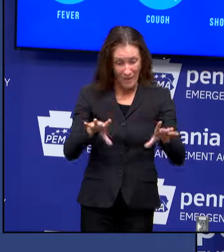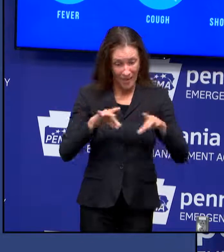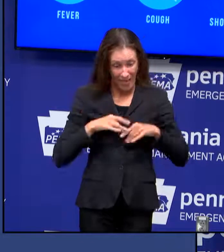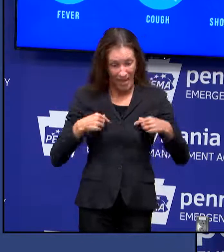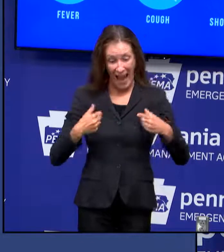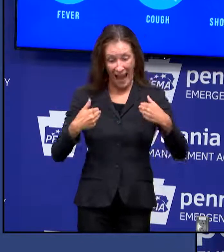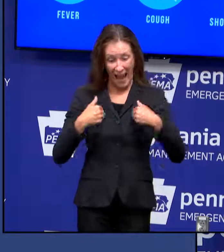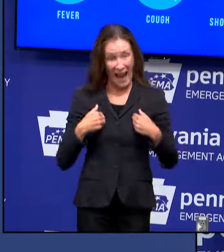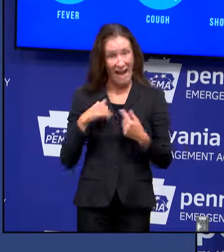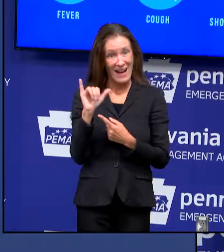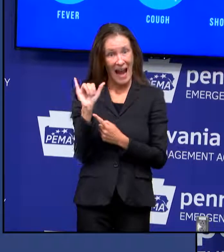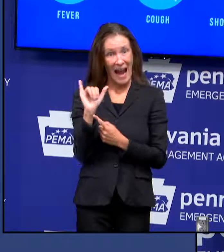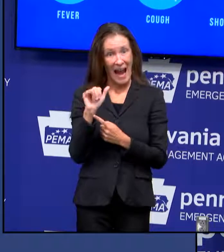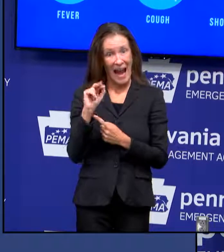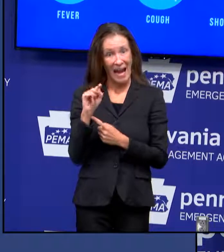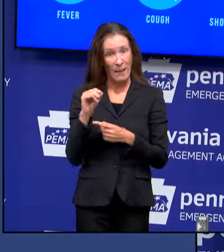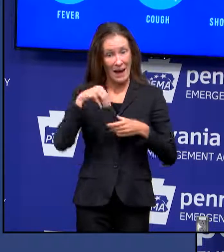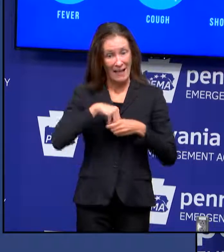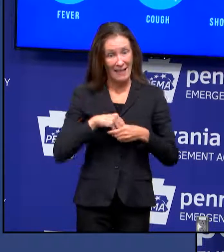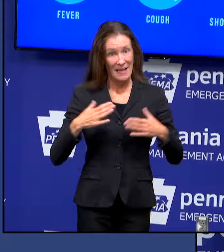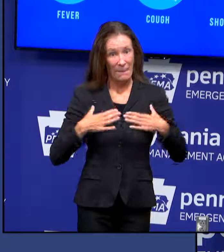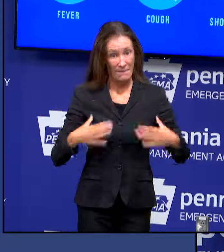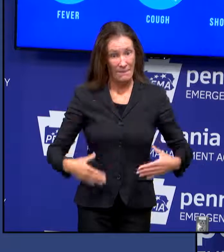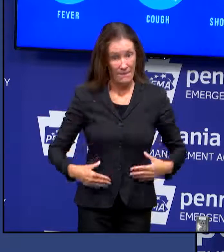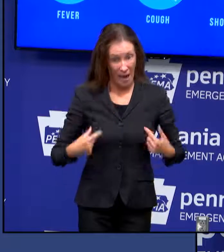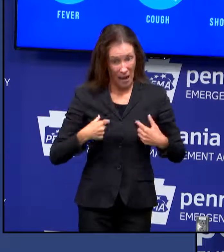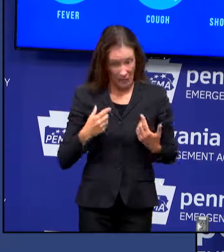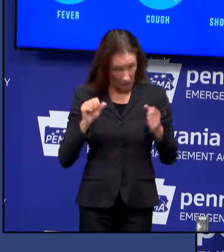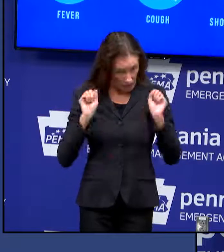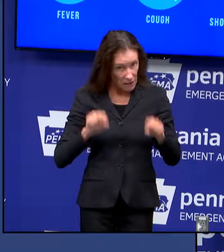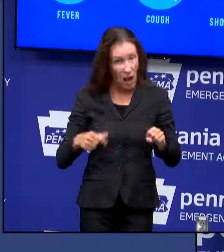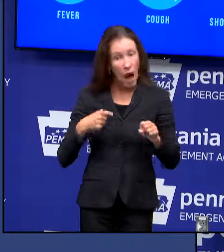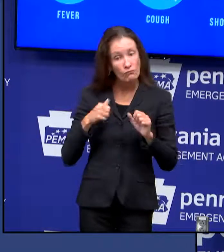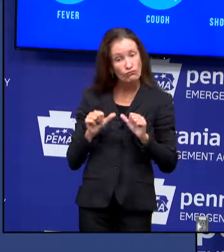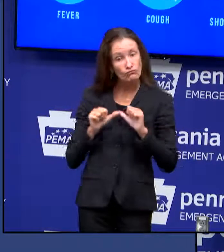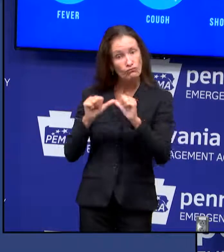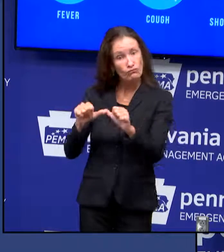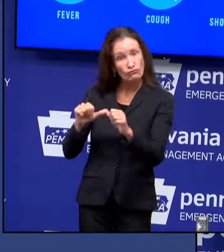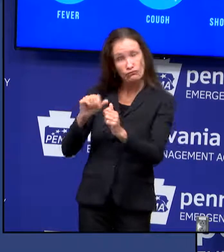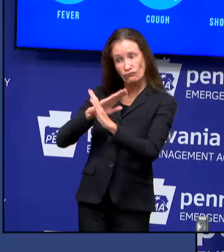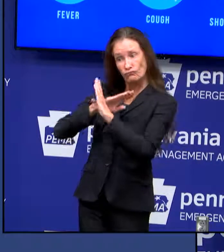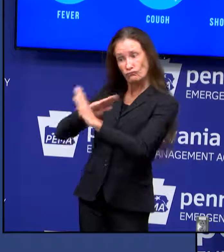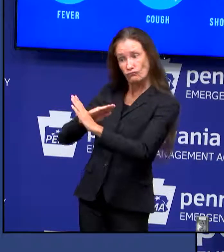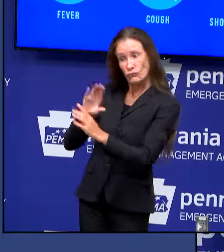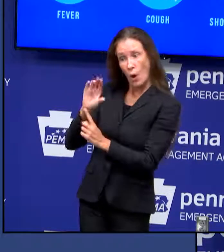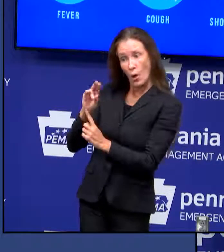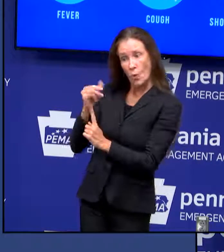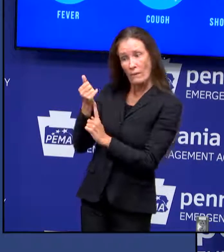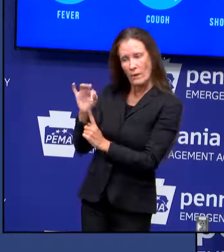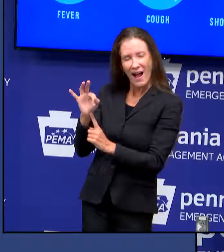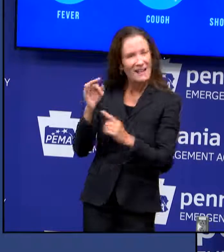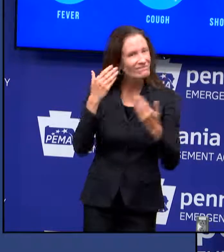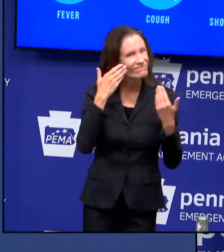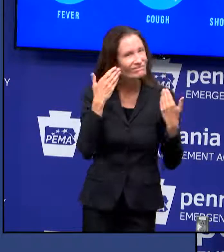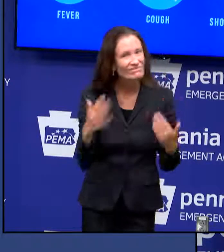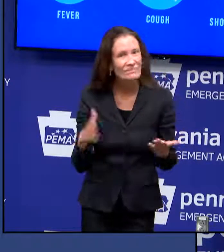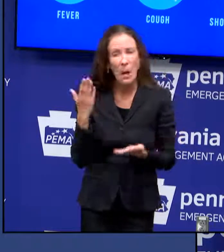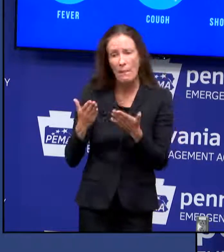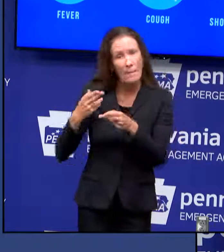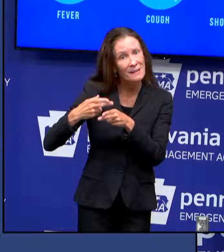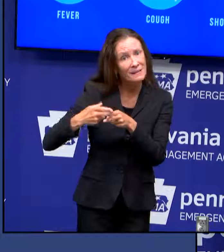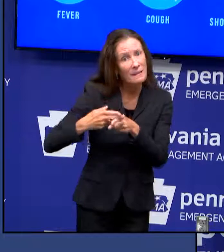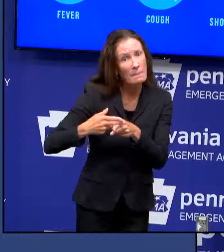immune response is not clearly known. Because we have many complicated aspects to our immune system, you might